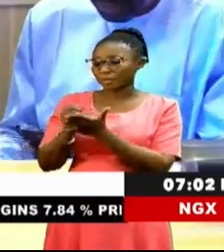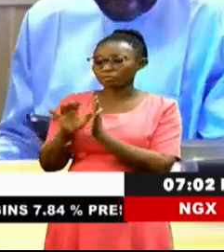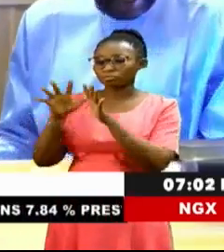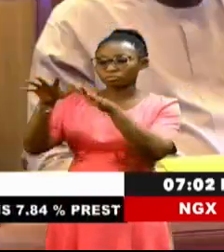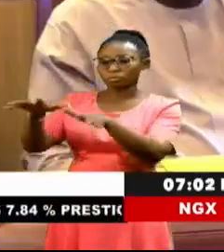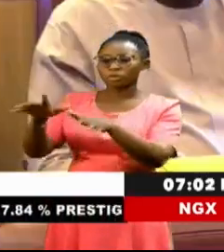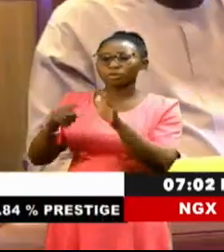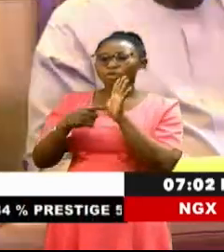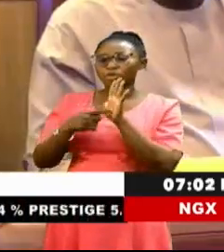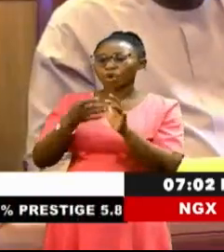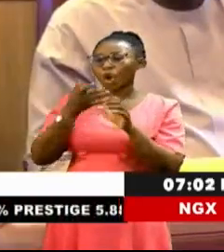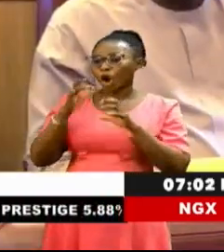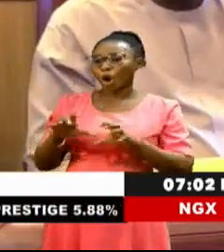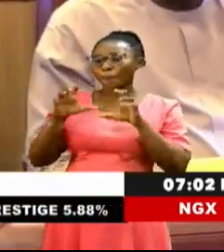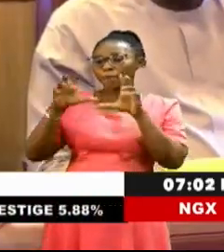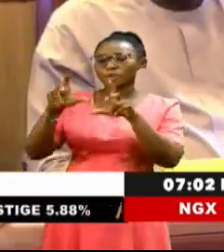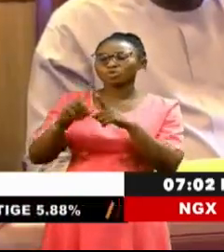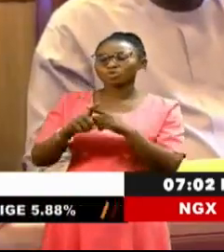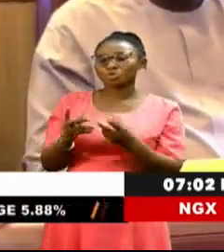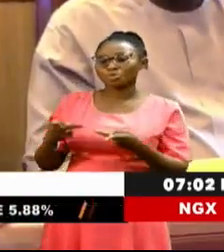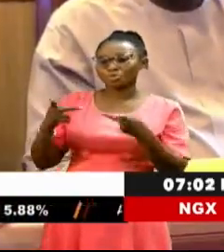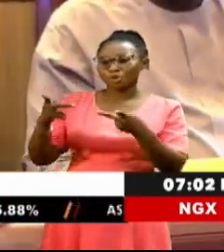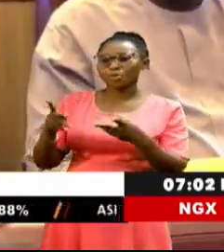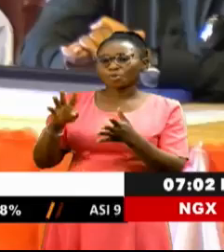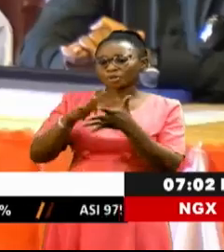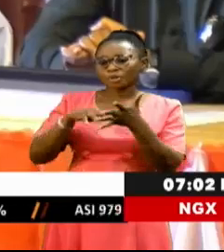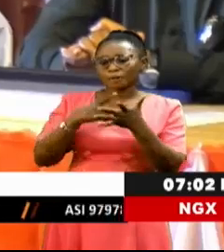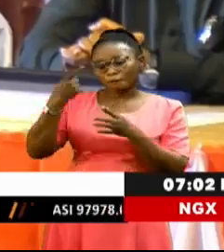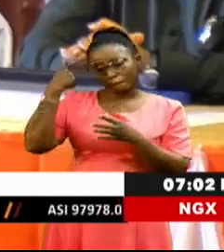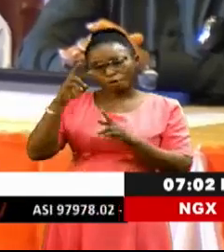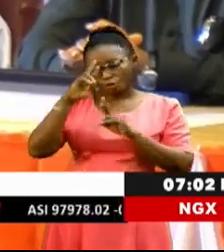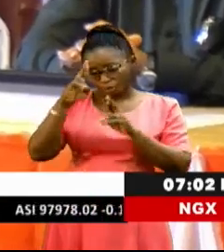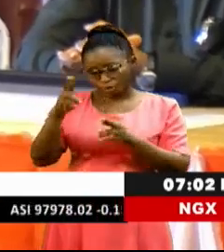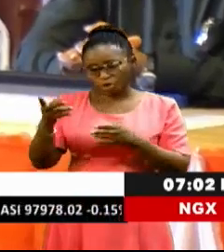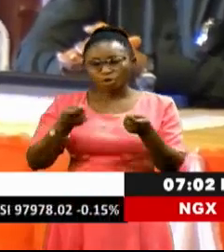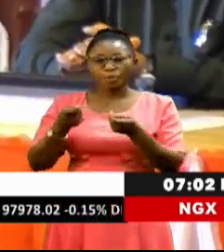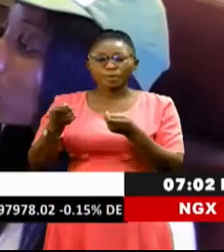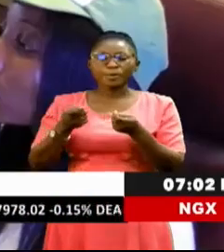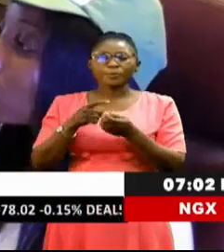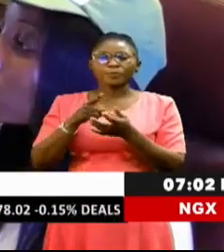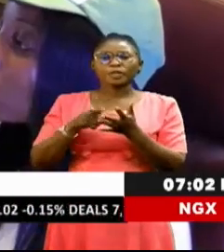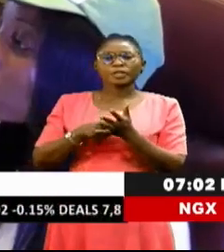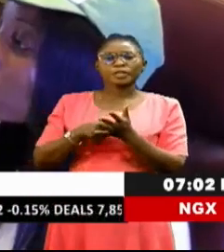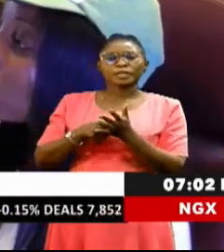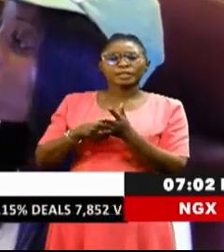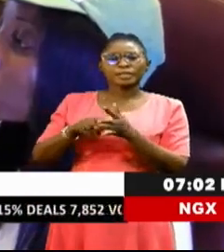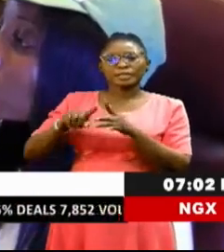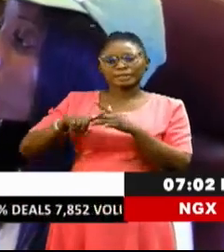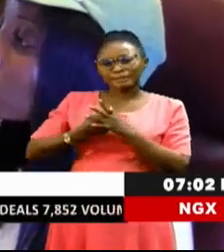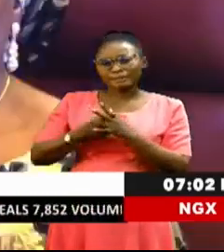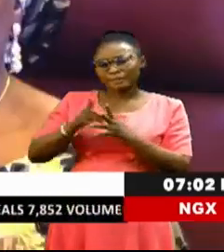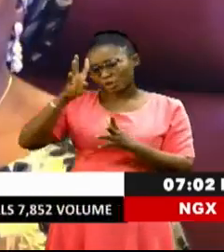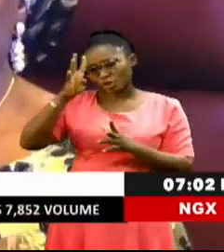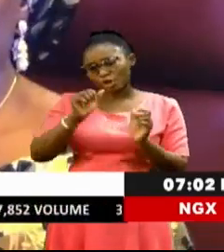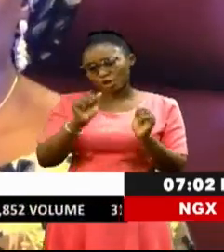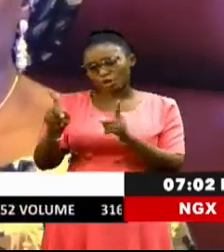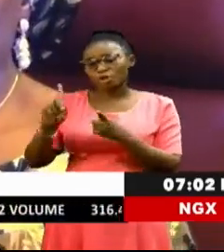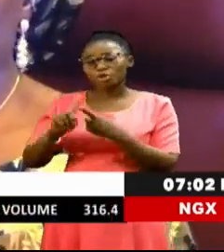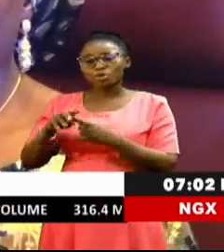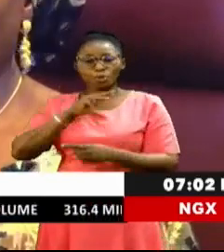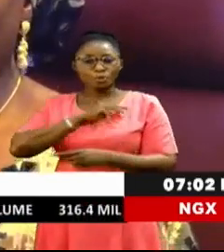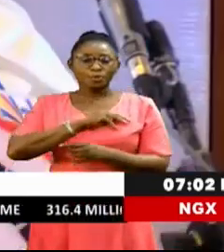demonstrating commitment to a proposed template for reputation management. This groundbreaking initiative, according to the Minister